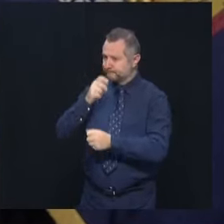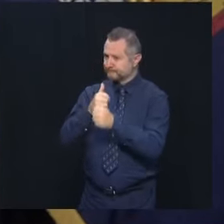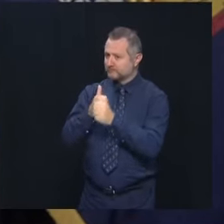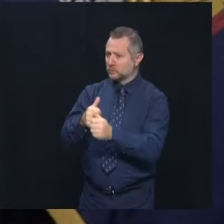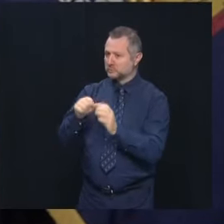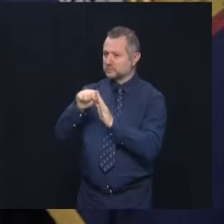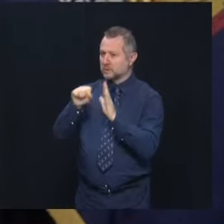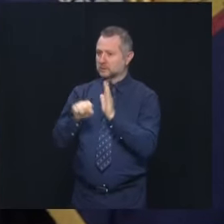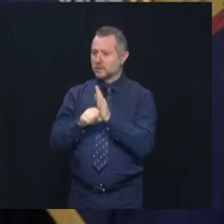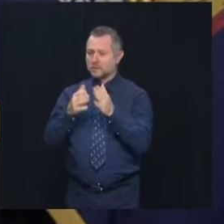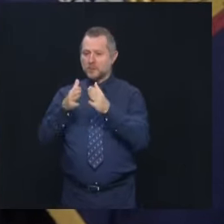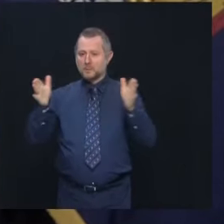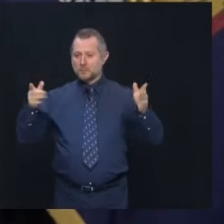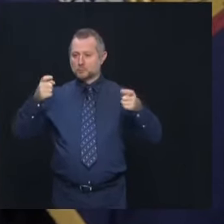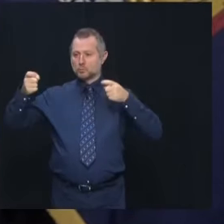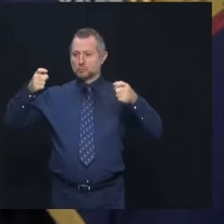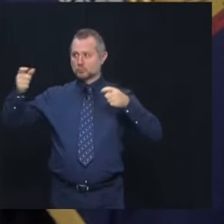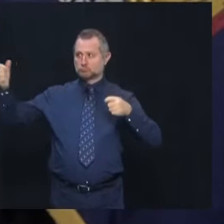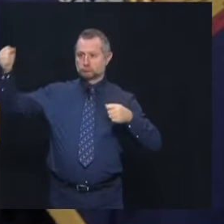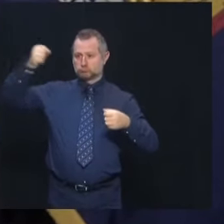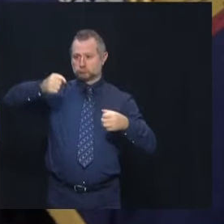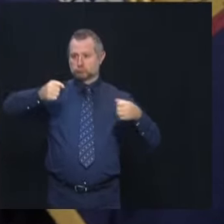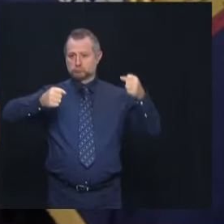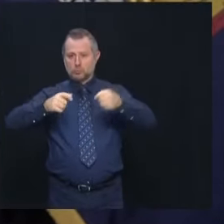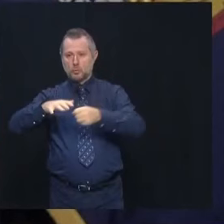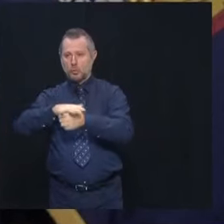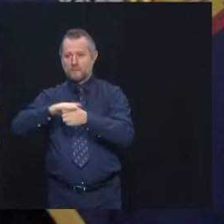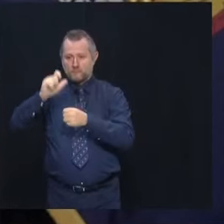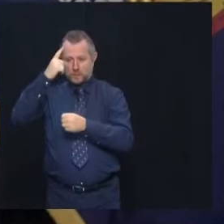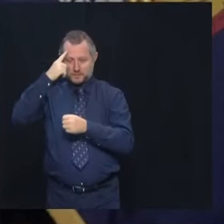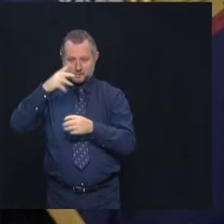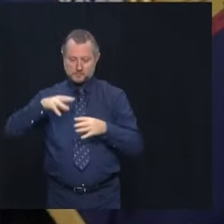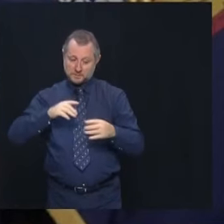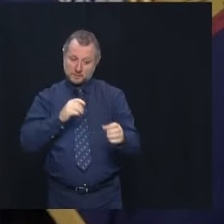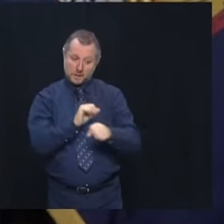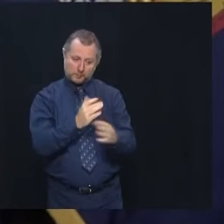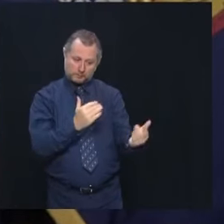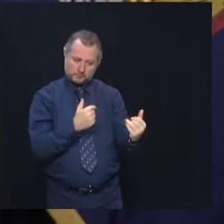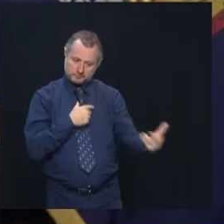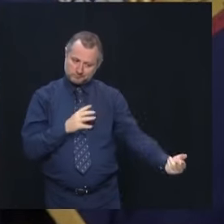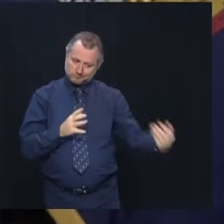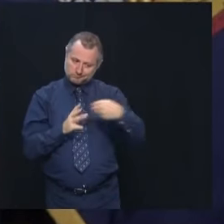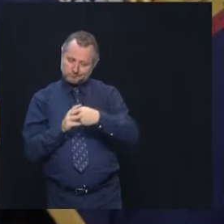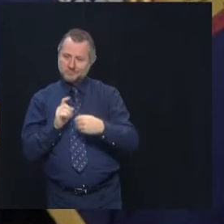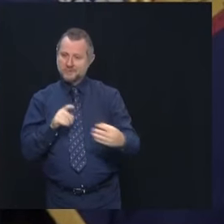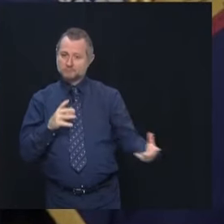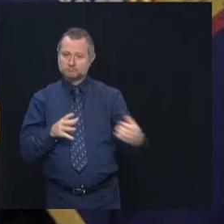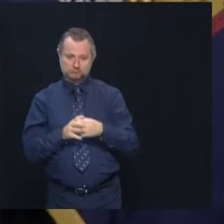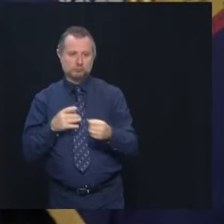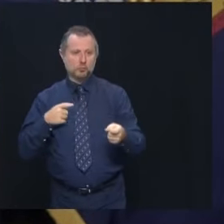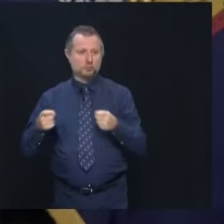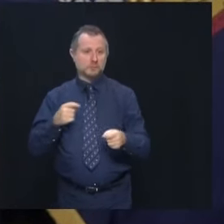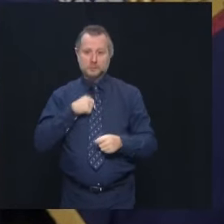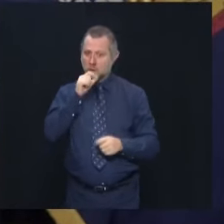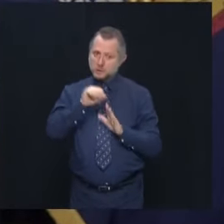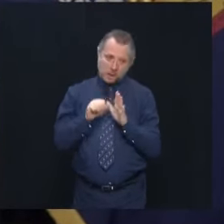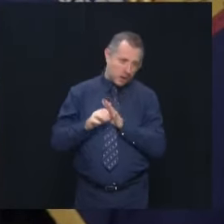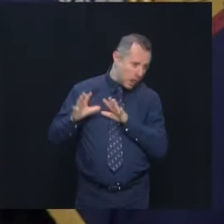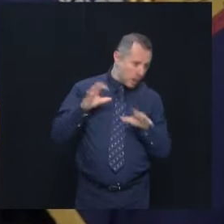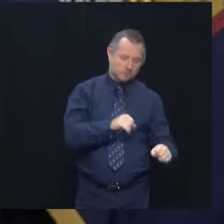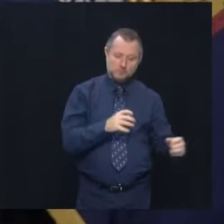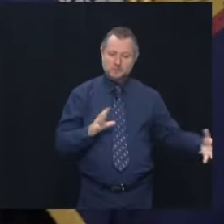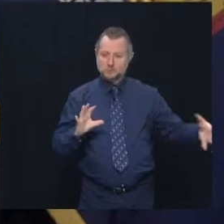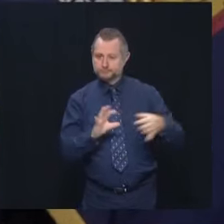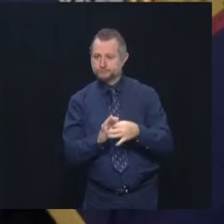enforcement task force, and the local governments have to give me enough personnel to make it work. And that will be